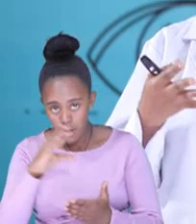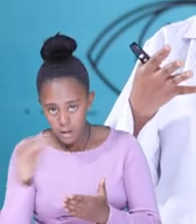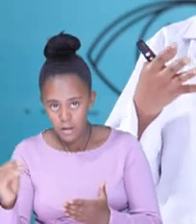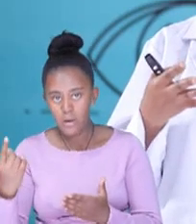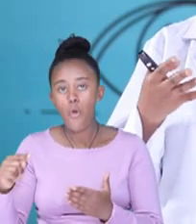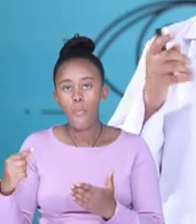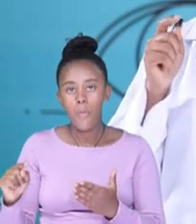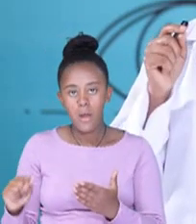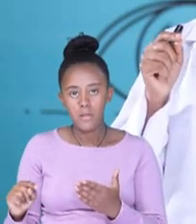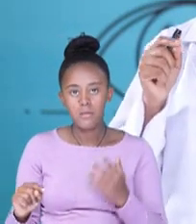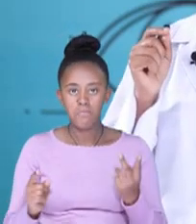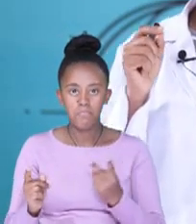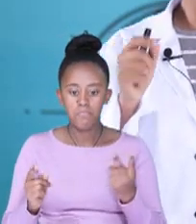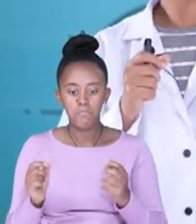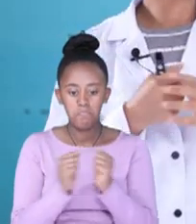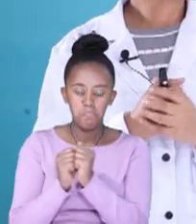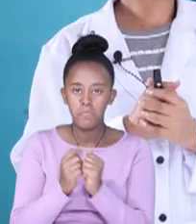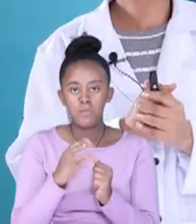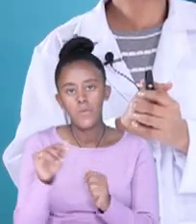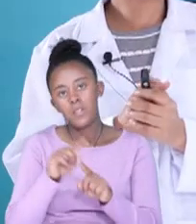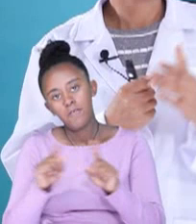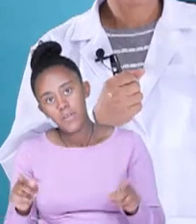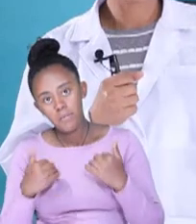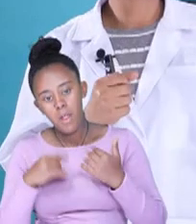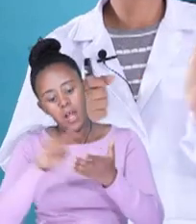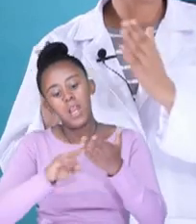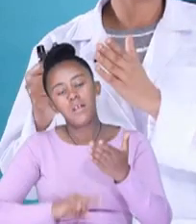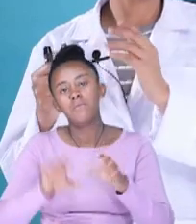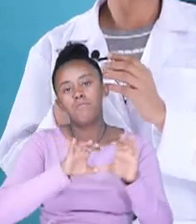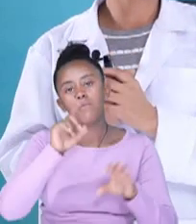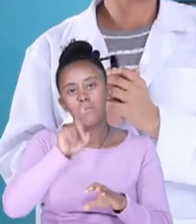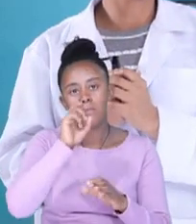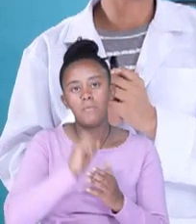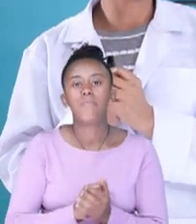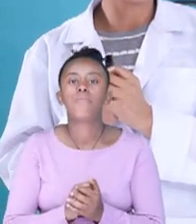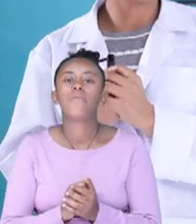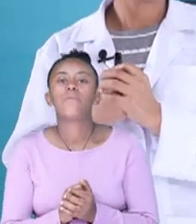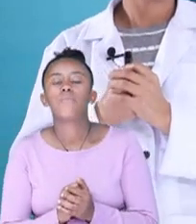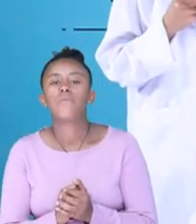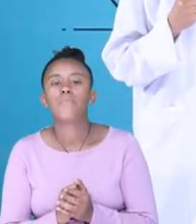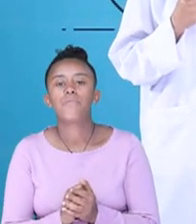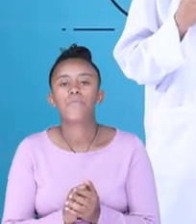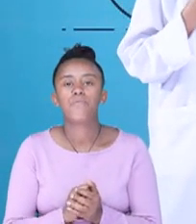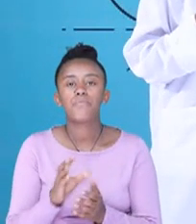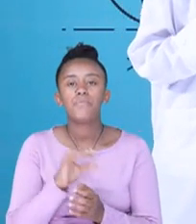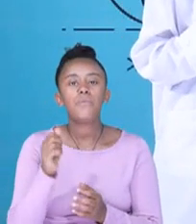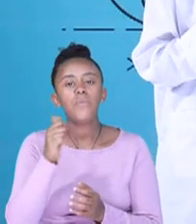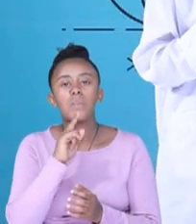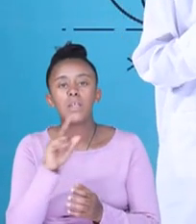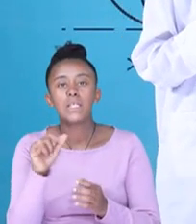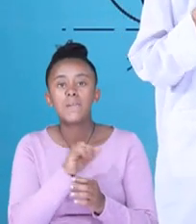similarity, but you have to list the main difference between chloroplast and mitochondria. And the